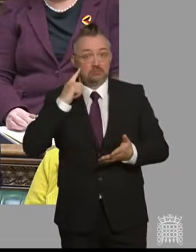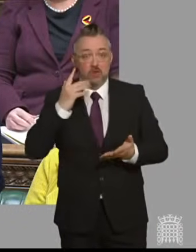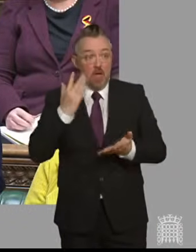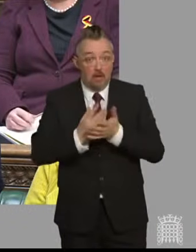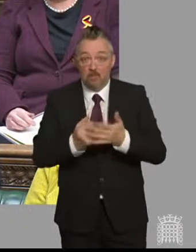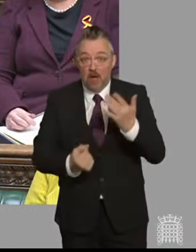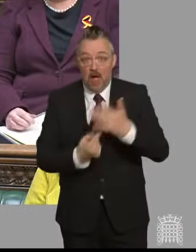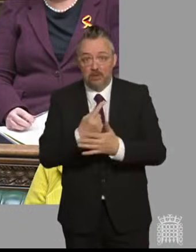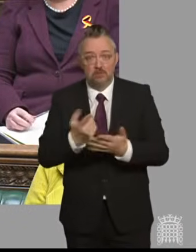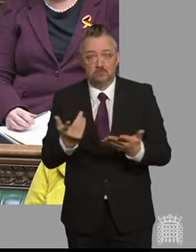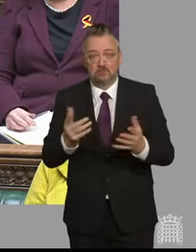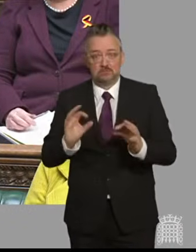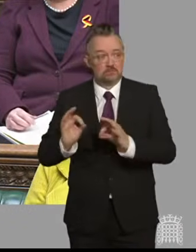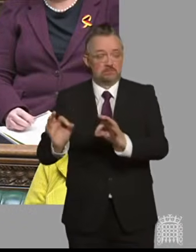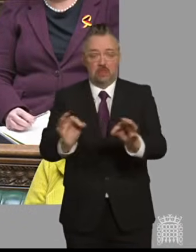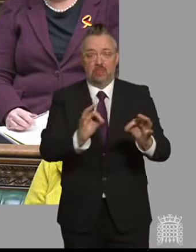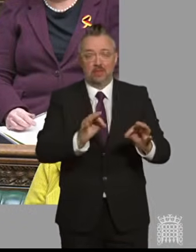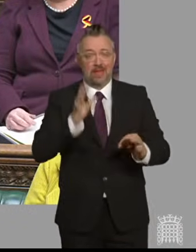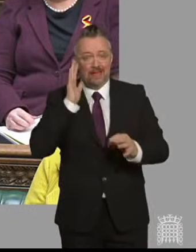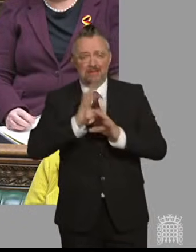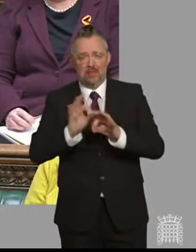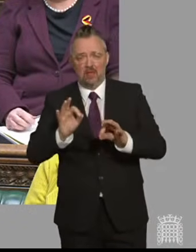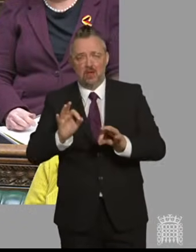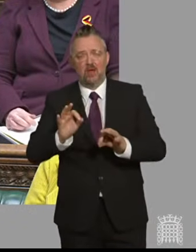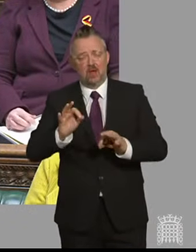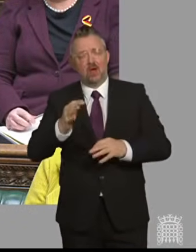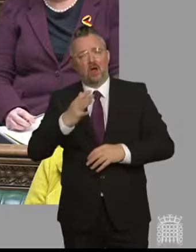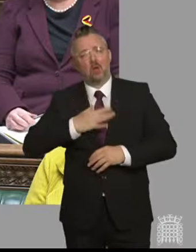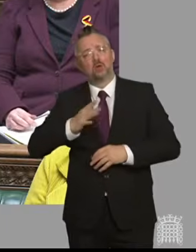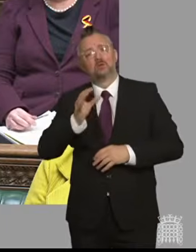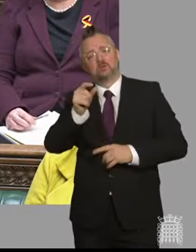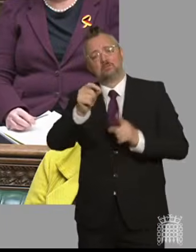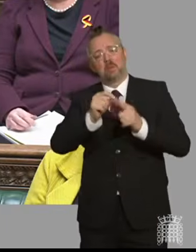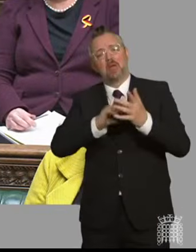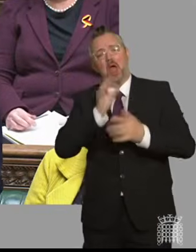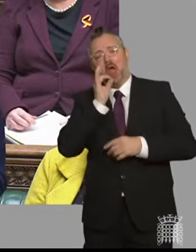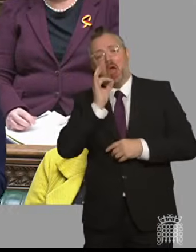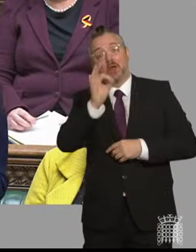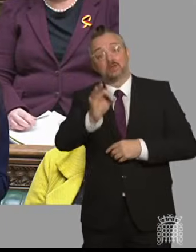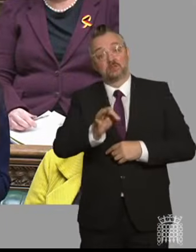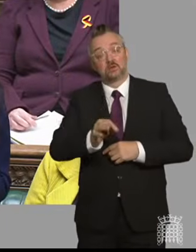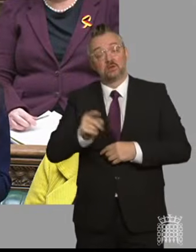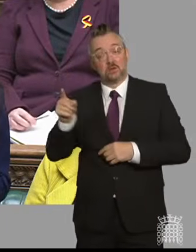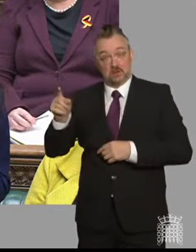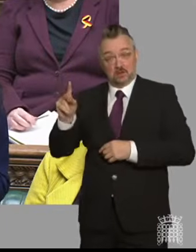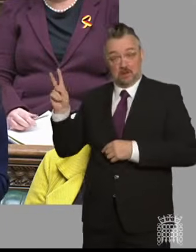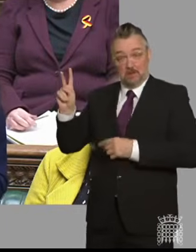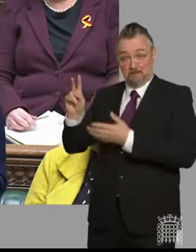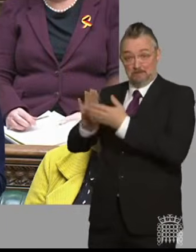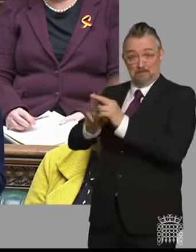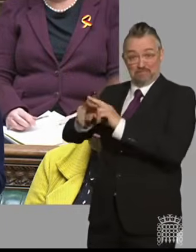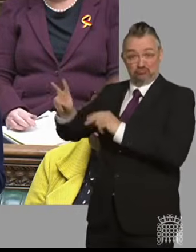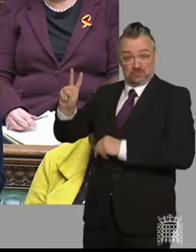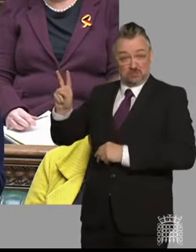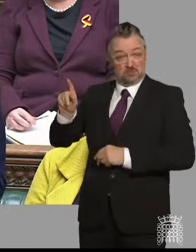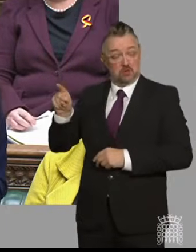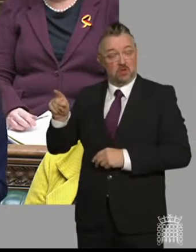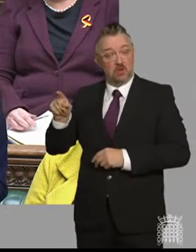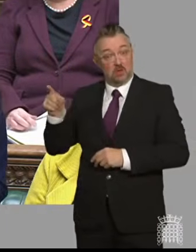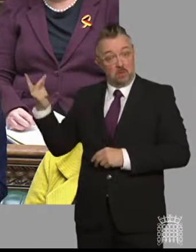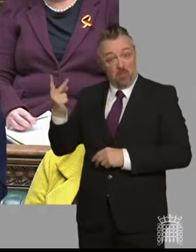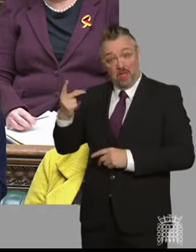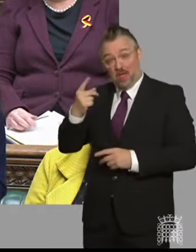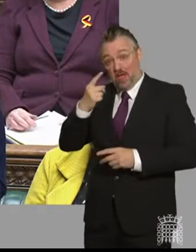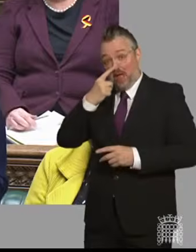I ask the Prime Minister today, will the parents that he promised, will they be able to accept this childcare offer that he talked